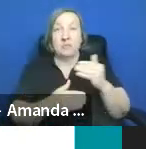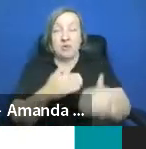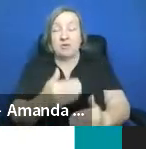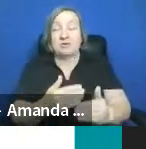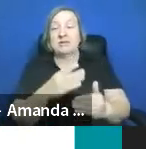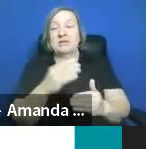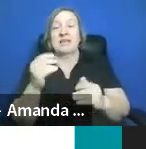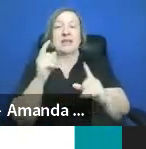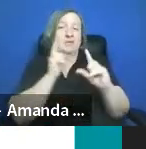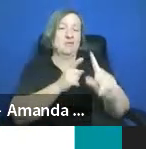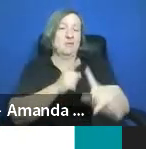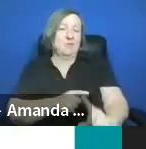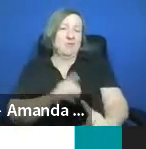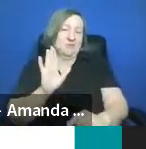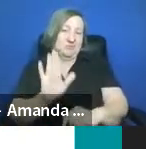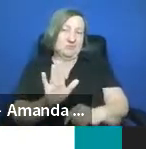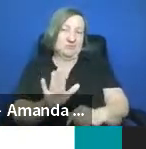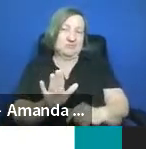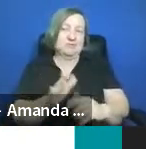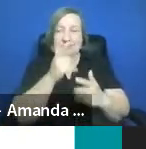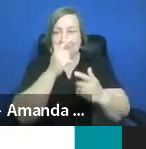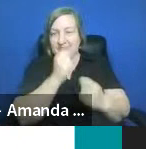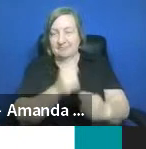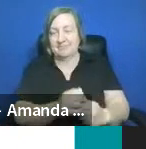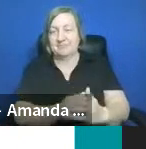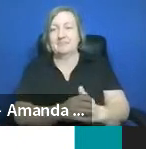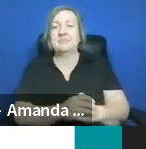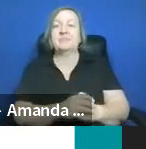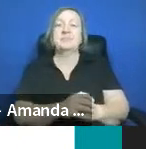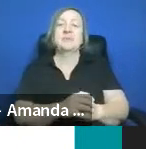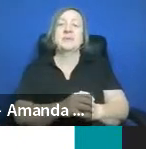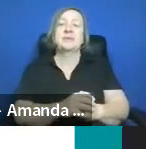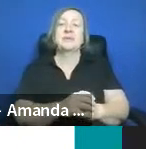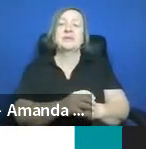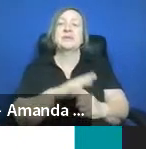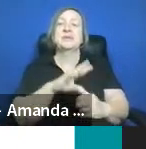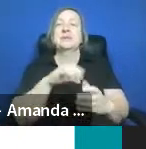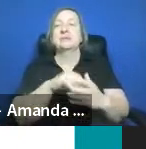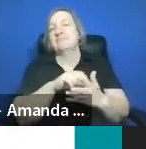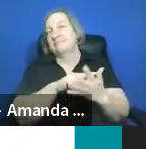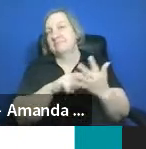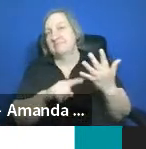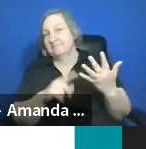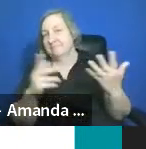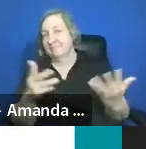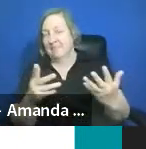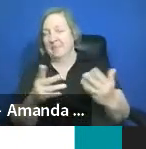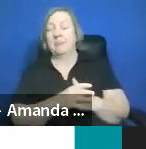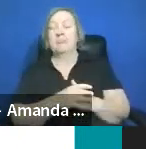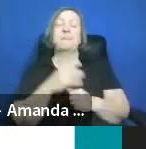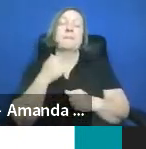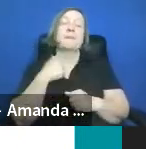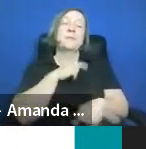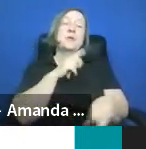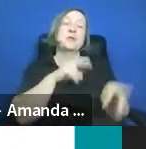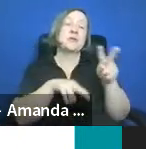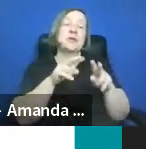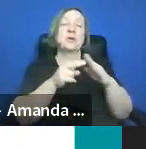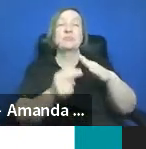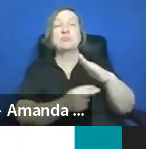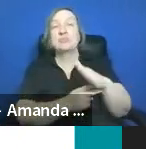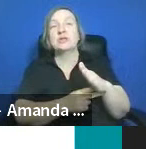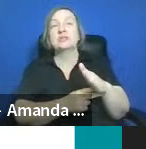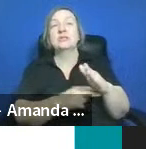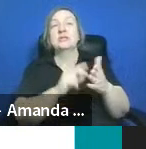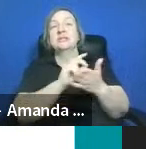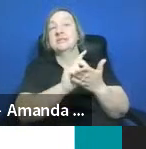some goals that you would be interested in including in this. We're looking at bridge design constraints. It's